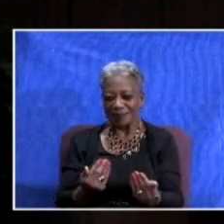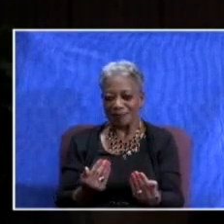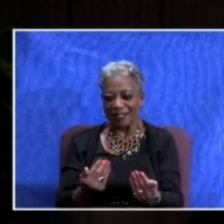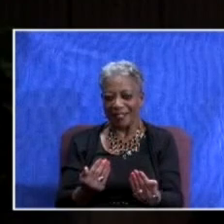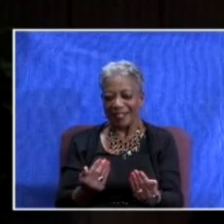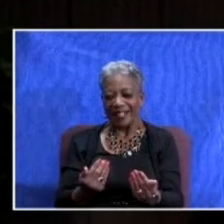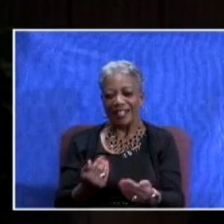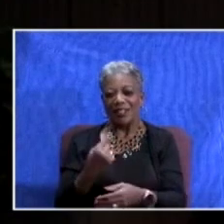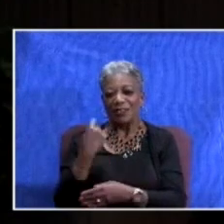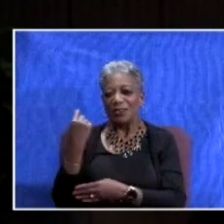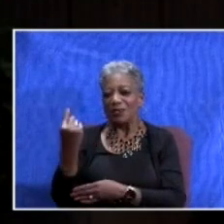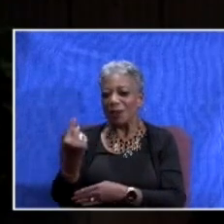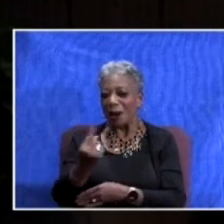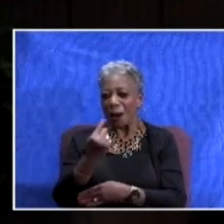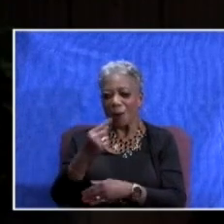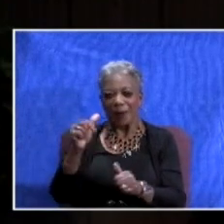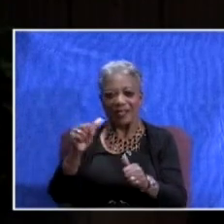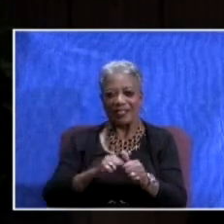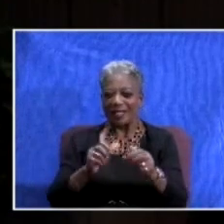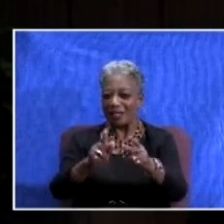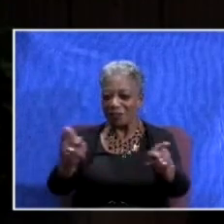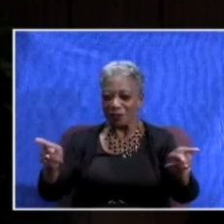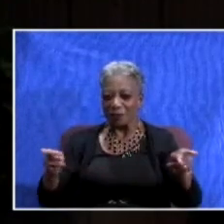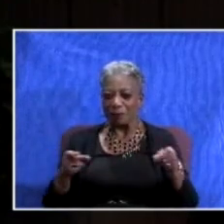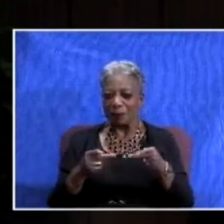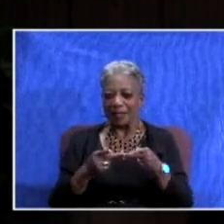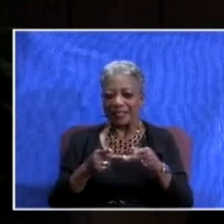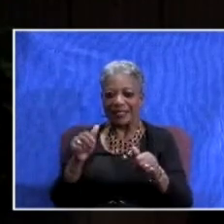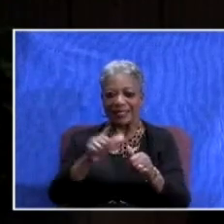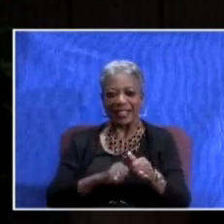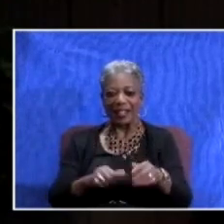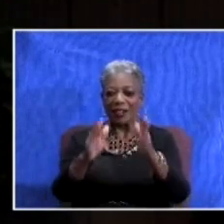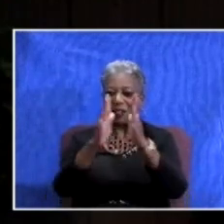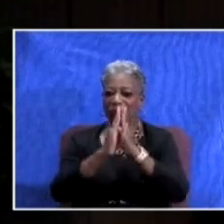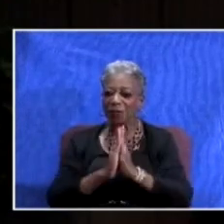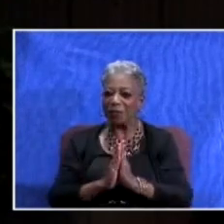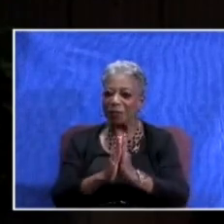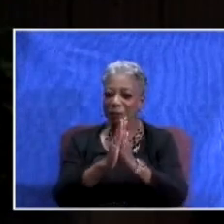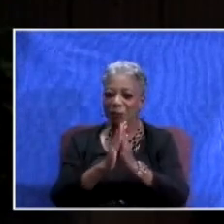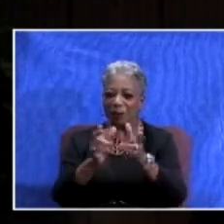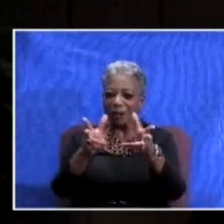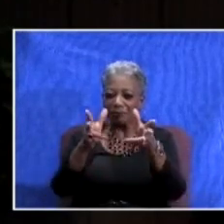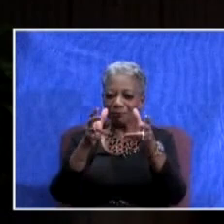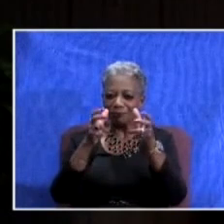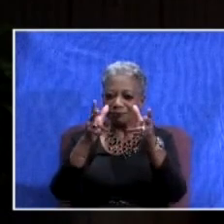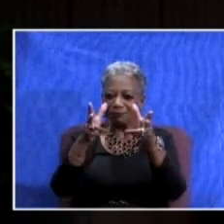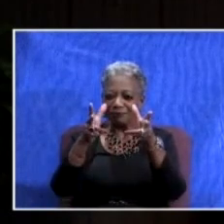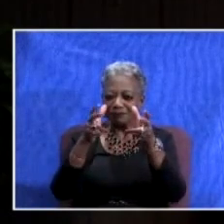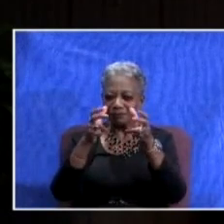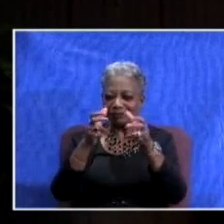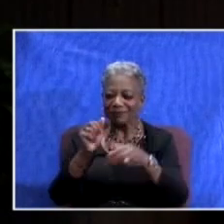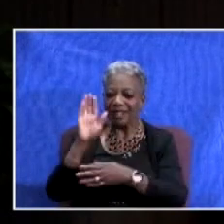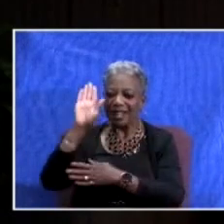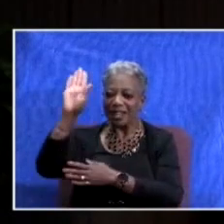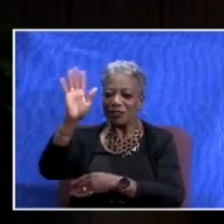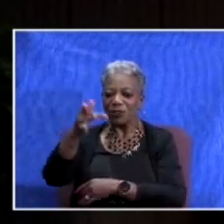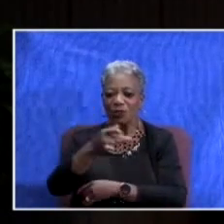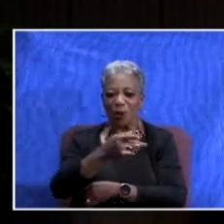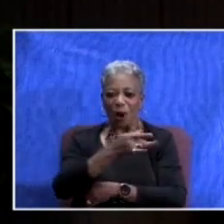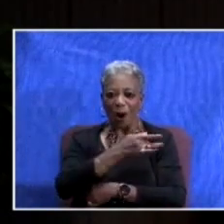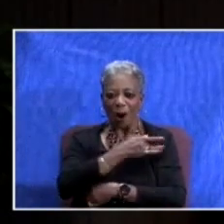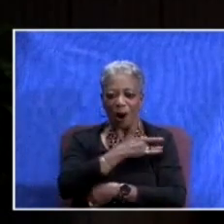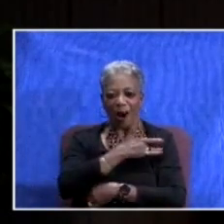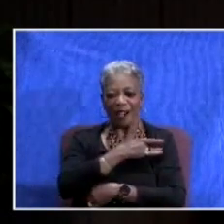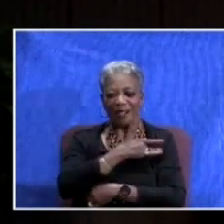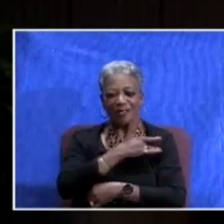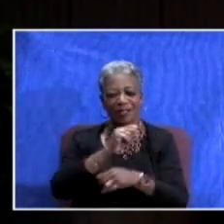prayers. Regardless of where we may be, you hear all prayers. You incline your heart to us.